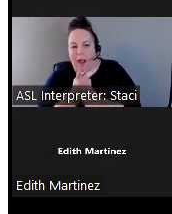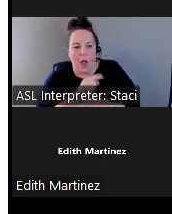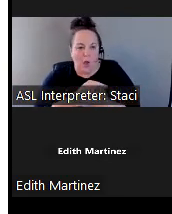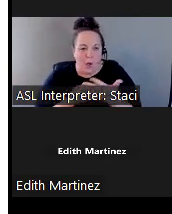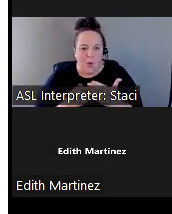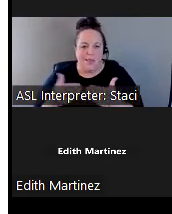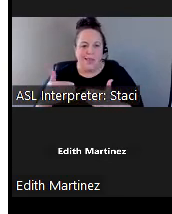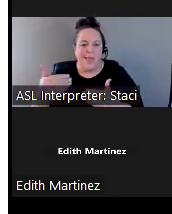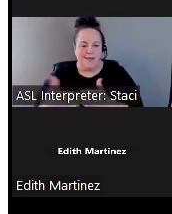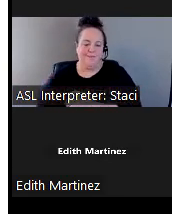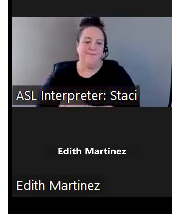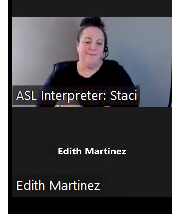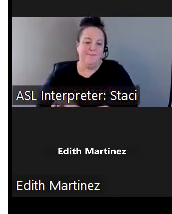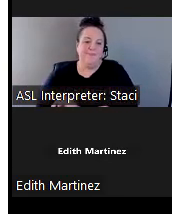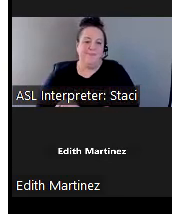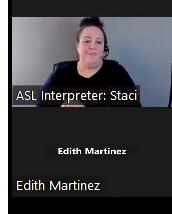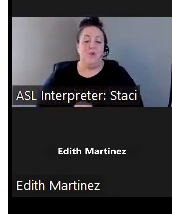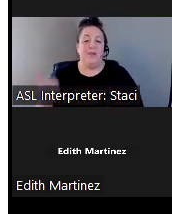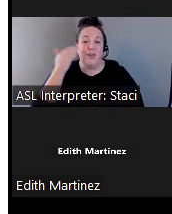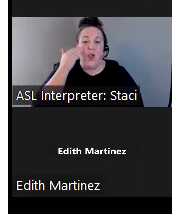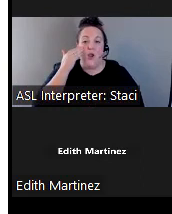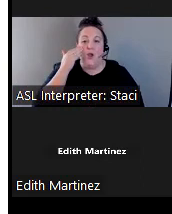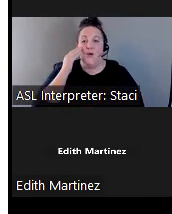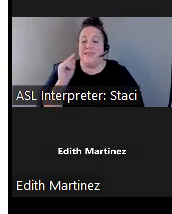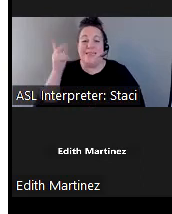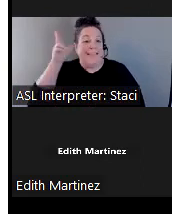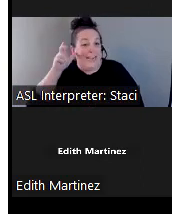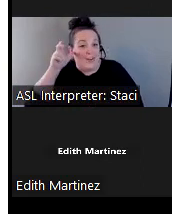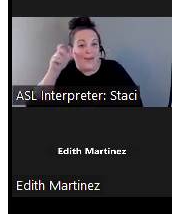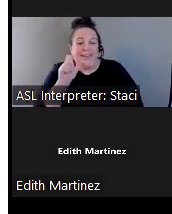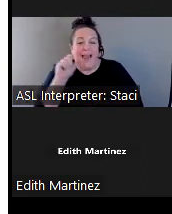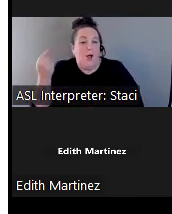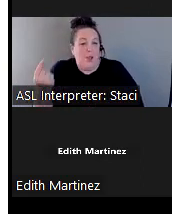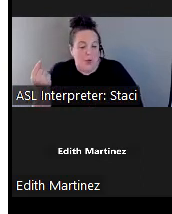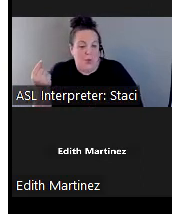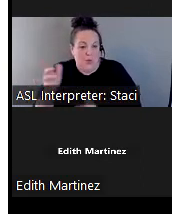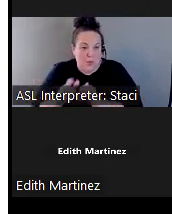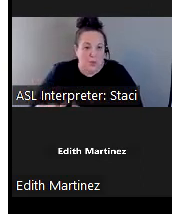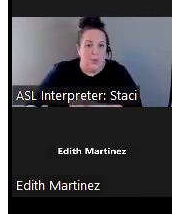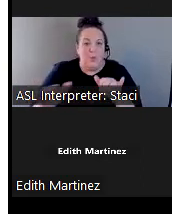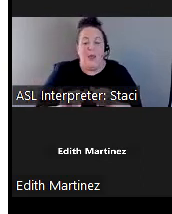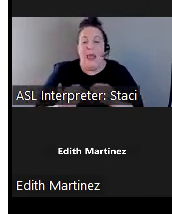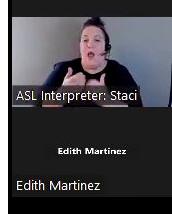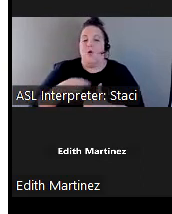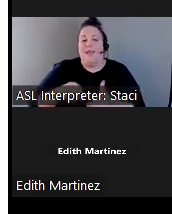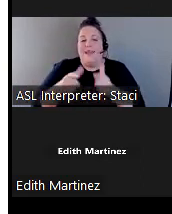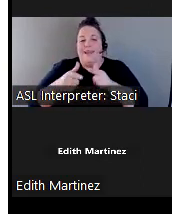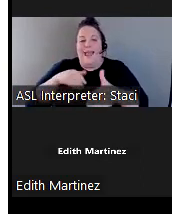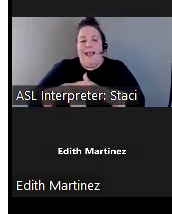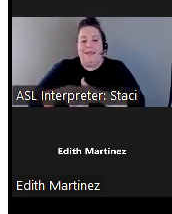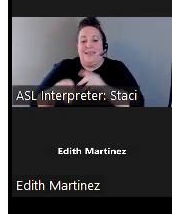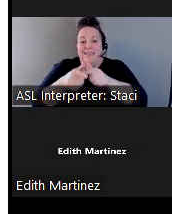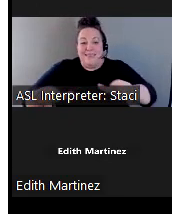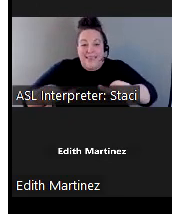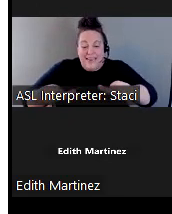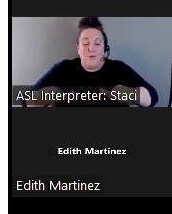We also know that hearing is not standalone, right? The way that we access language affects not just